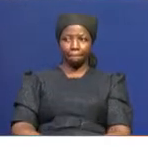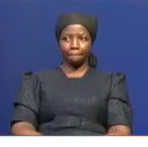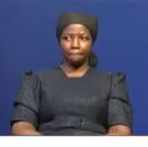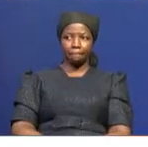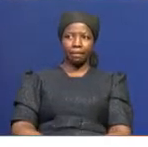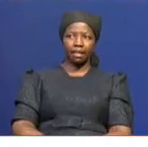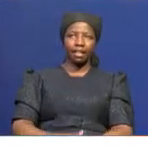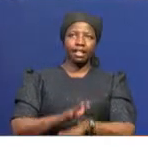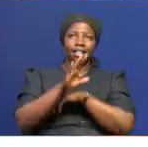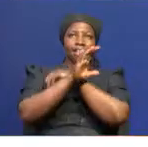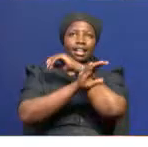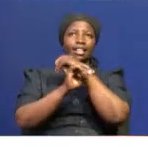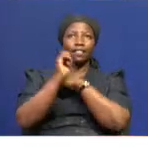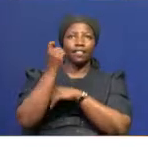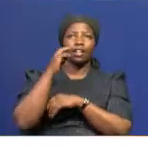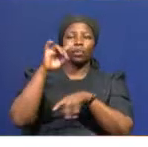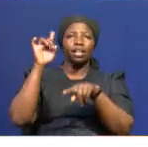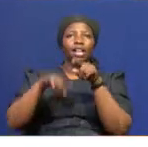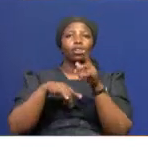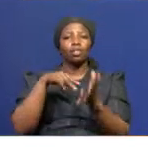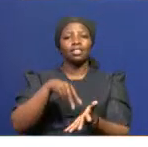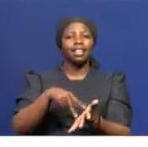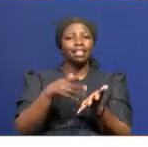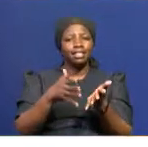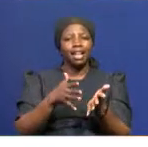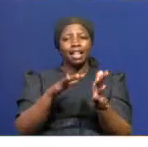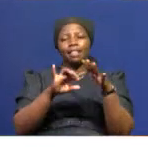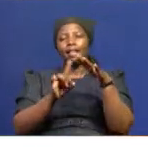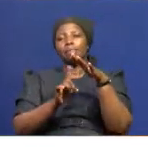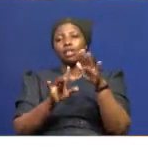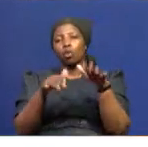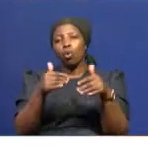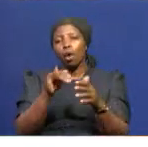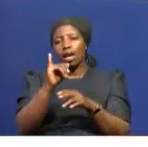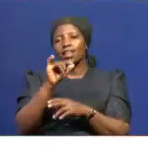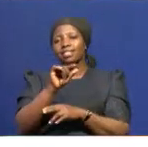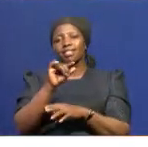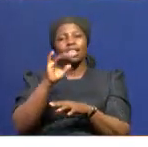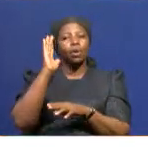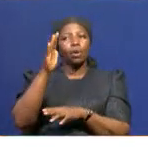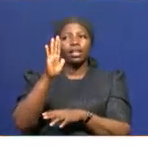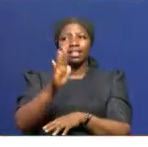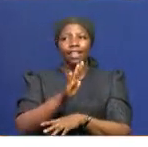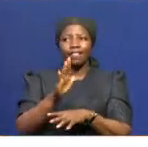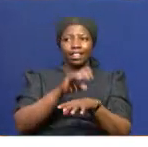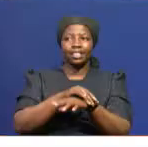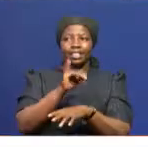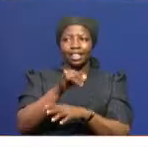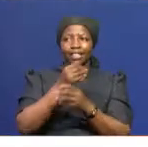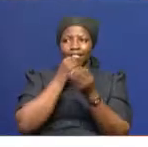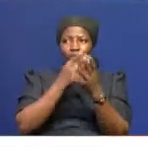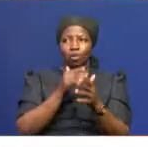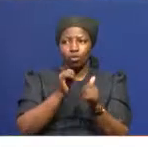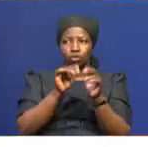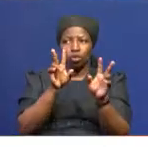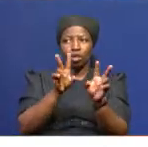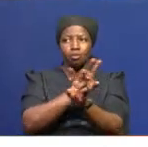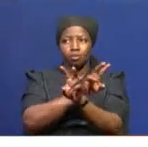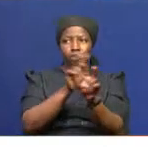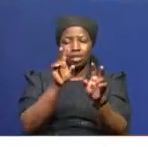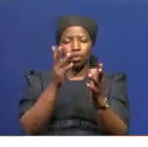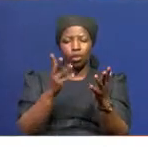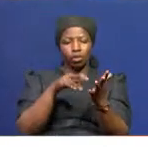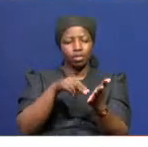Republic of Kenya, we cannot stand here or at the ministry or even IG. You will never get that information you are looking for, where you